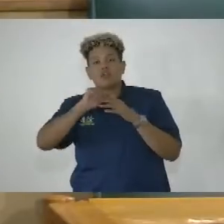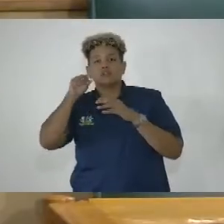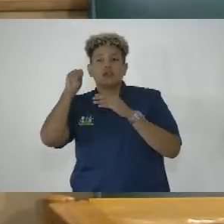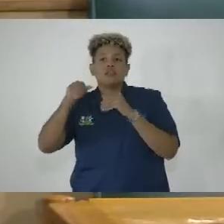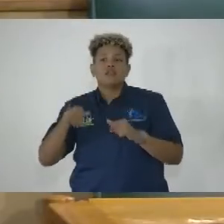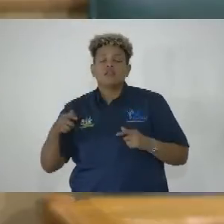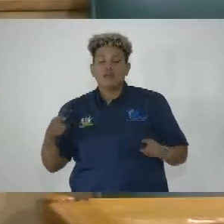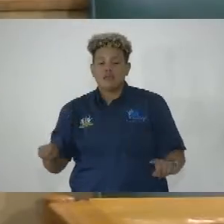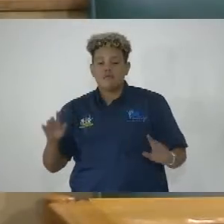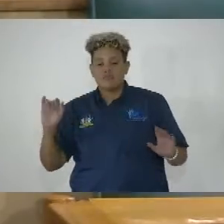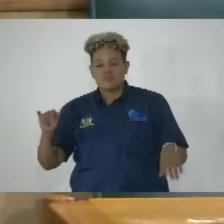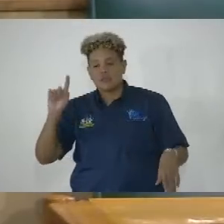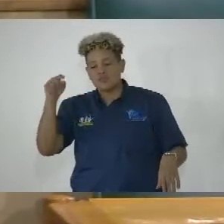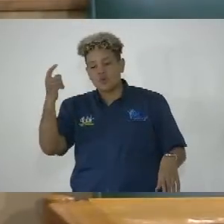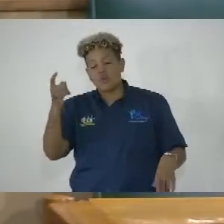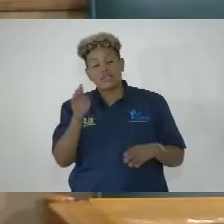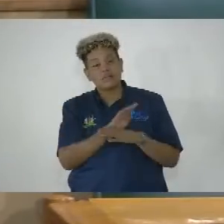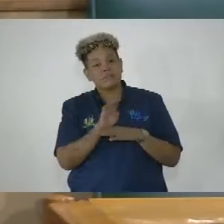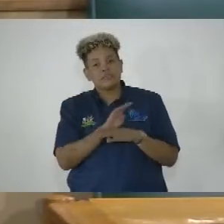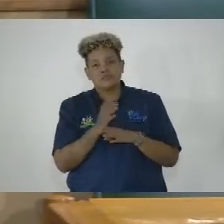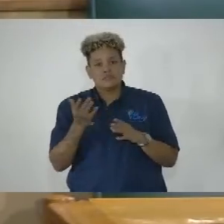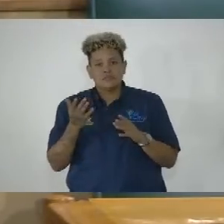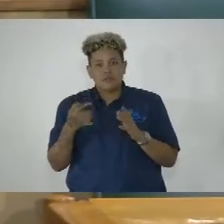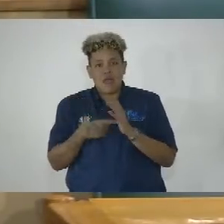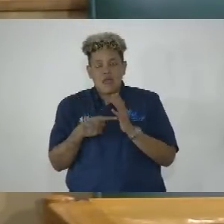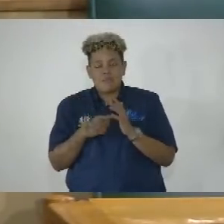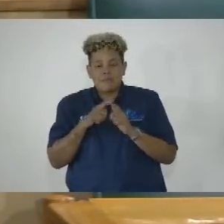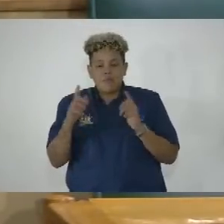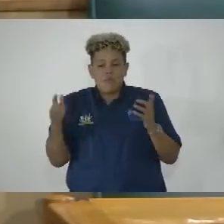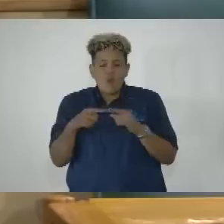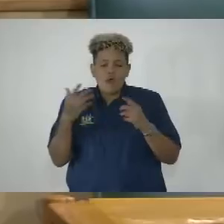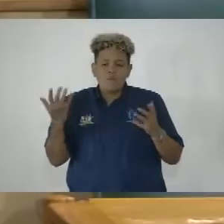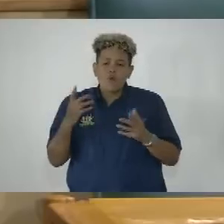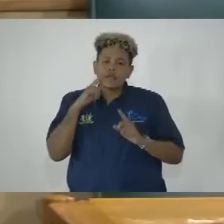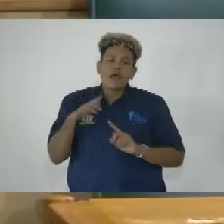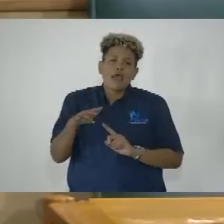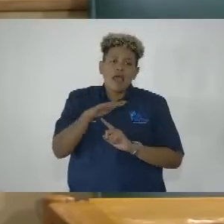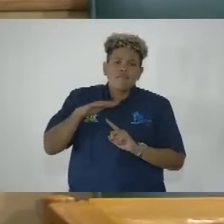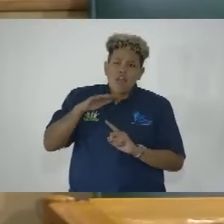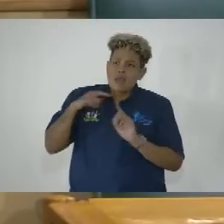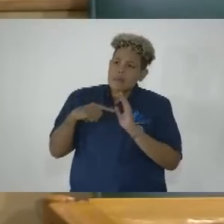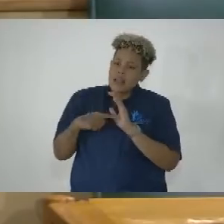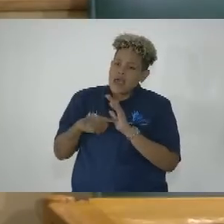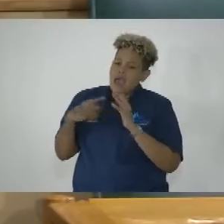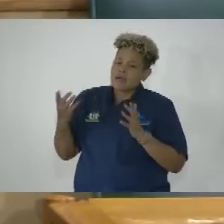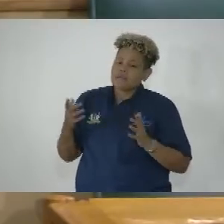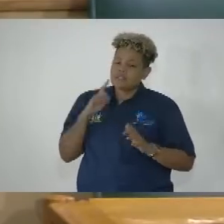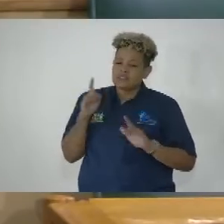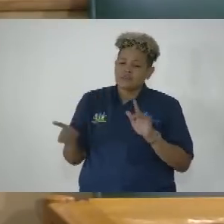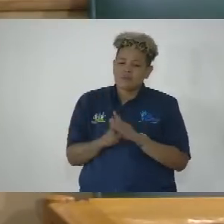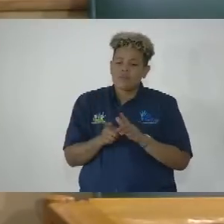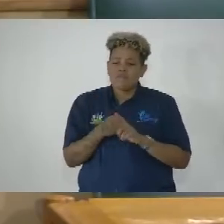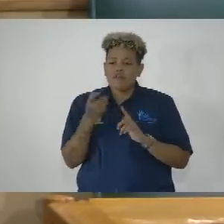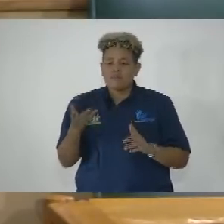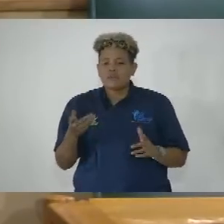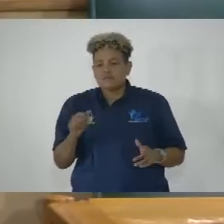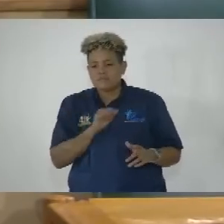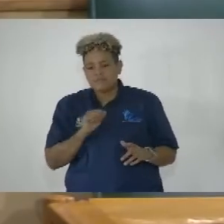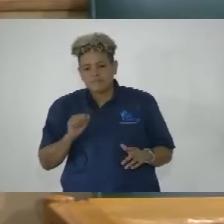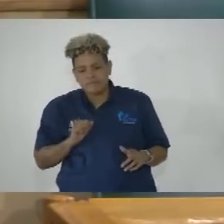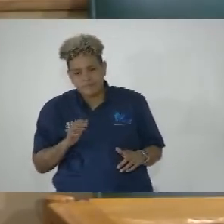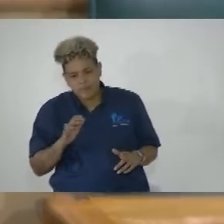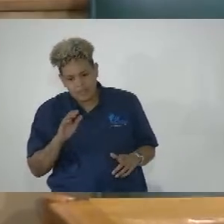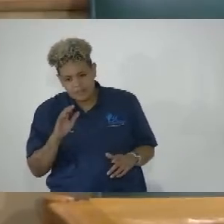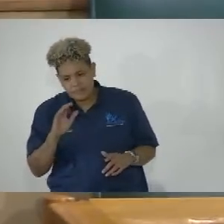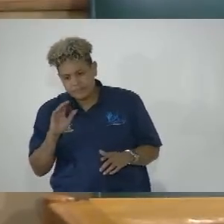Jamaican dollars. That's just the commercial liabilities. But what about the environmental liabilities, Comrade Senator Sophia